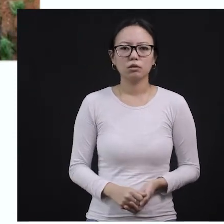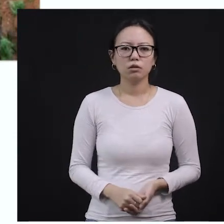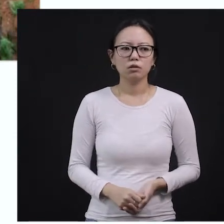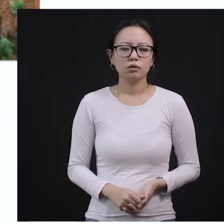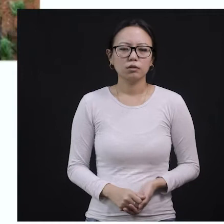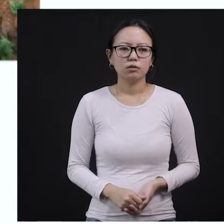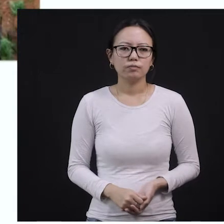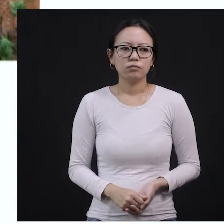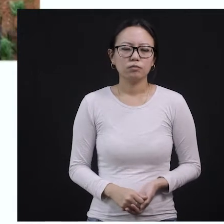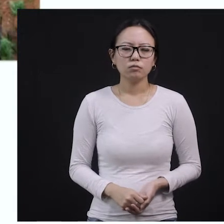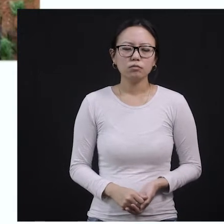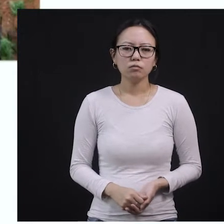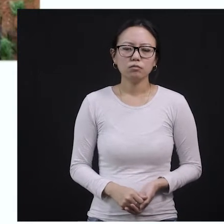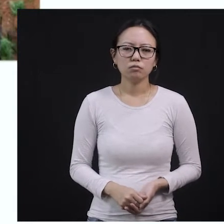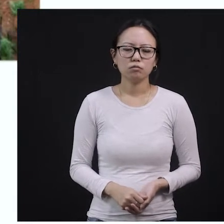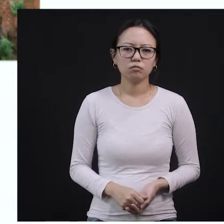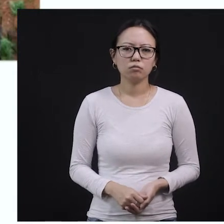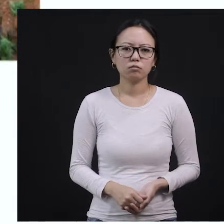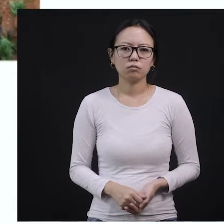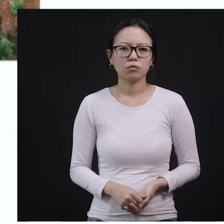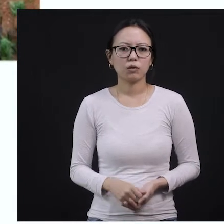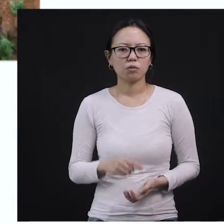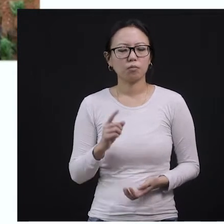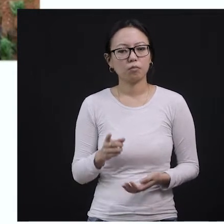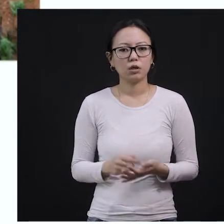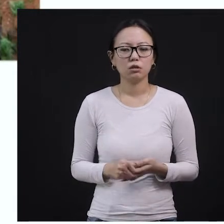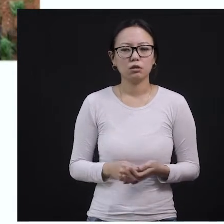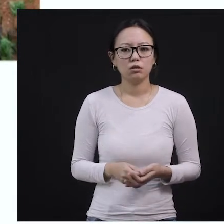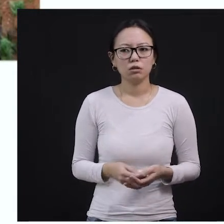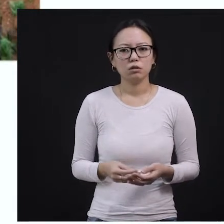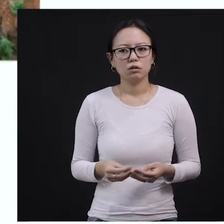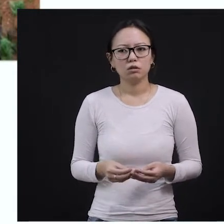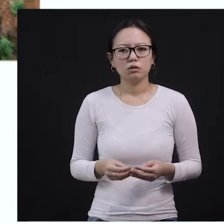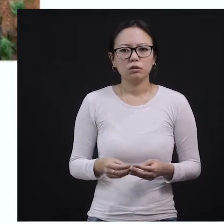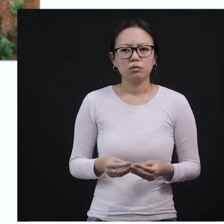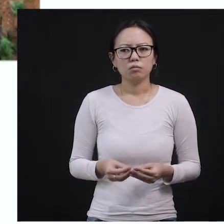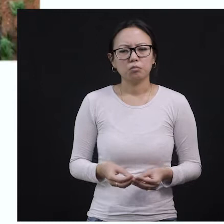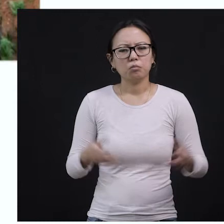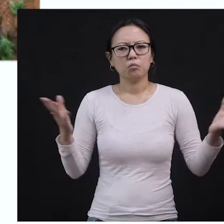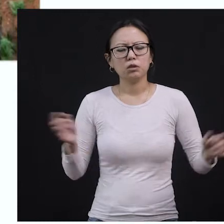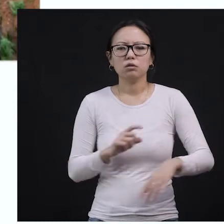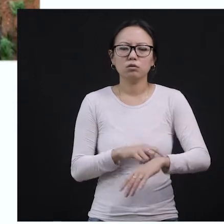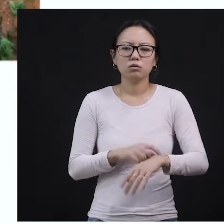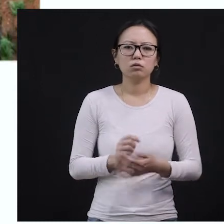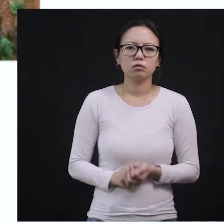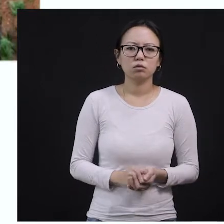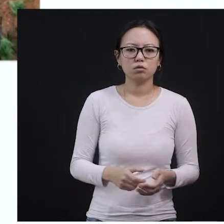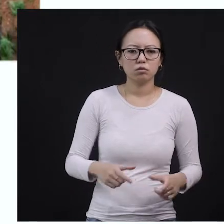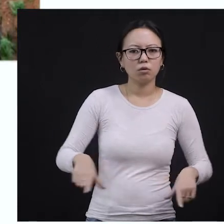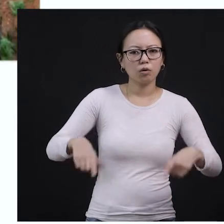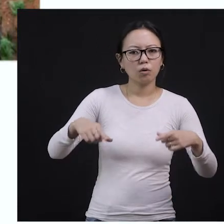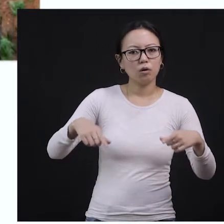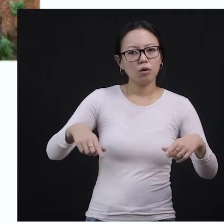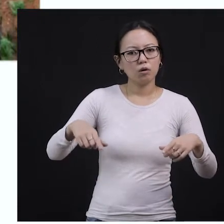death. Or else, most of the time, landslides, they causes damages to buildings and homes